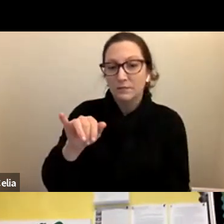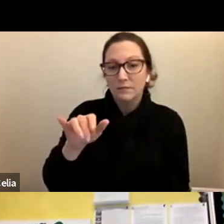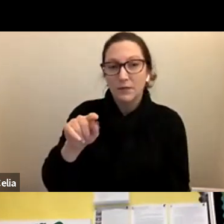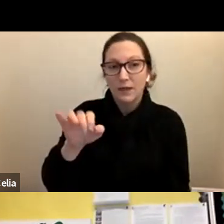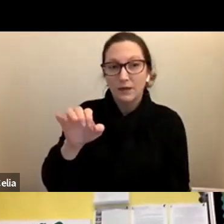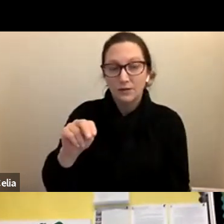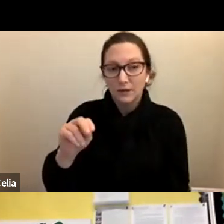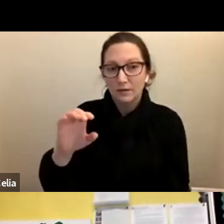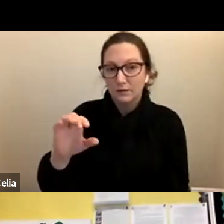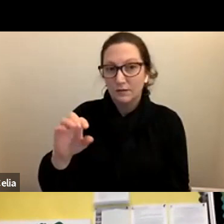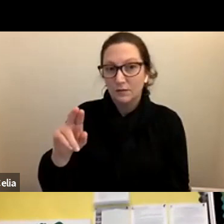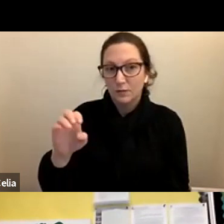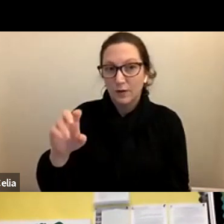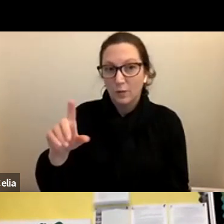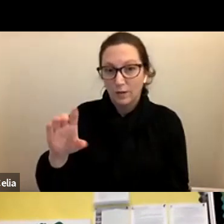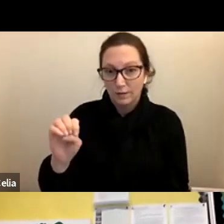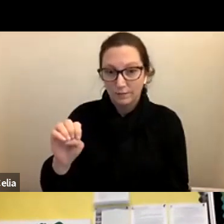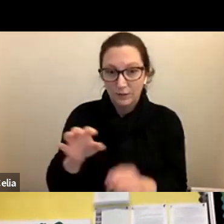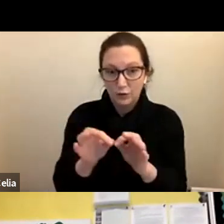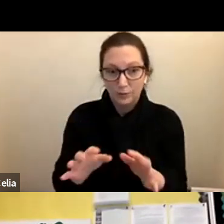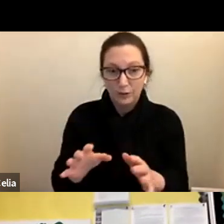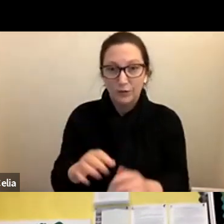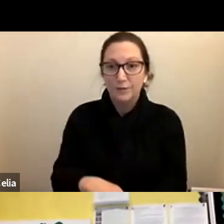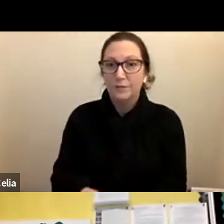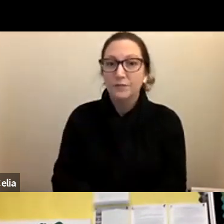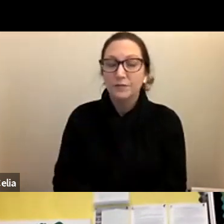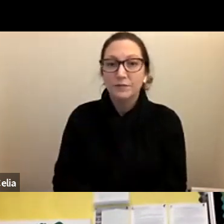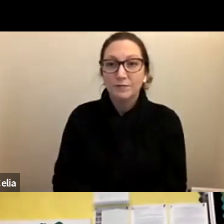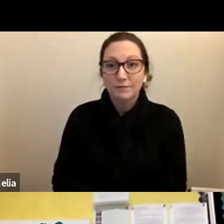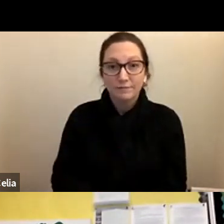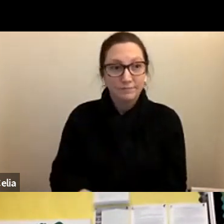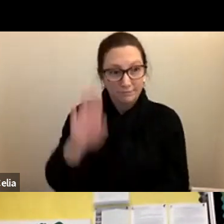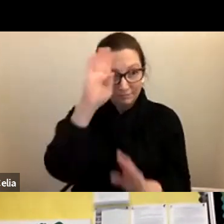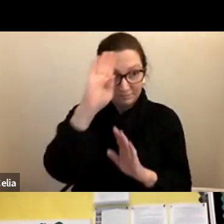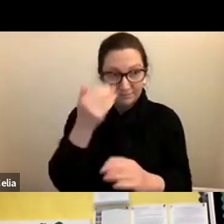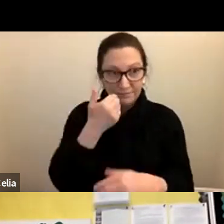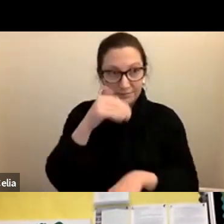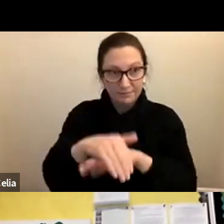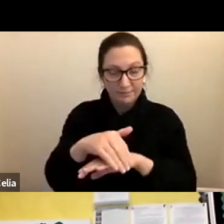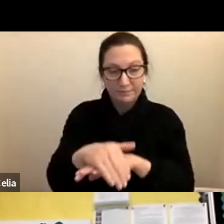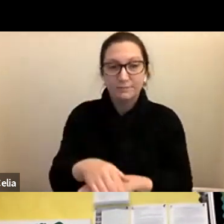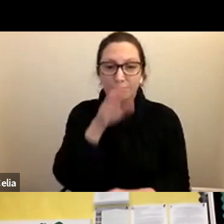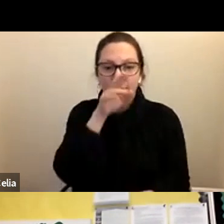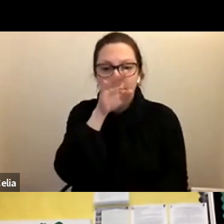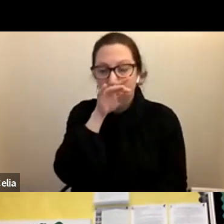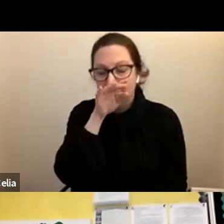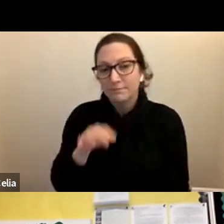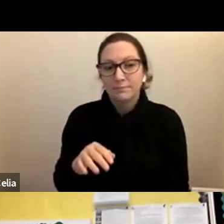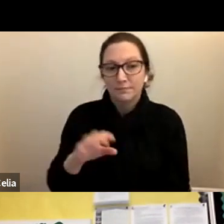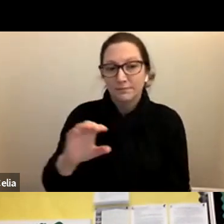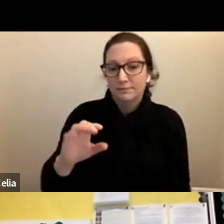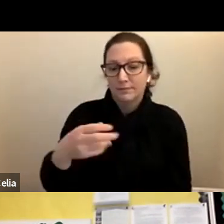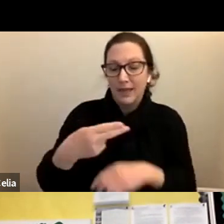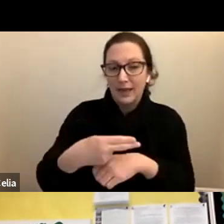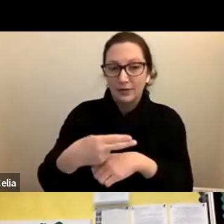is Sergio Saint-Hilaire. Good Hi, evening. everyone. Good evening. My name is Sergio Saint-Hilaire, Haitian